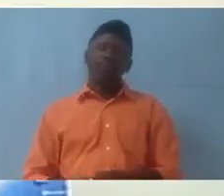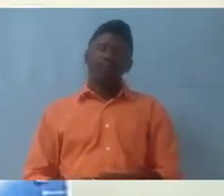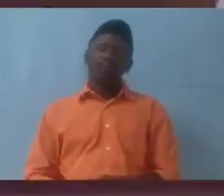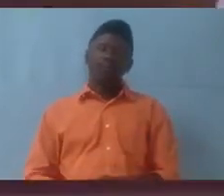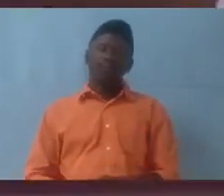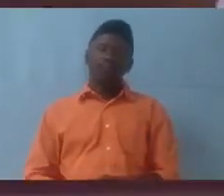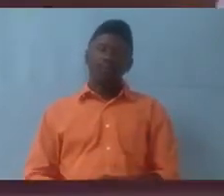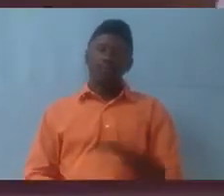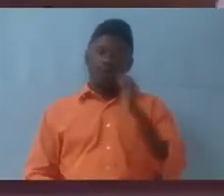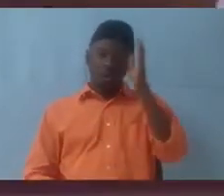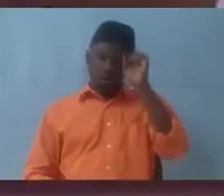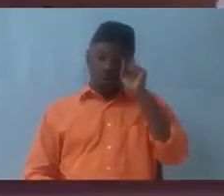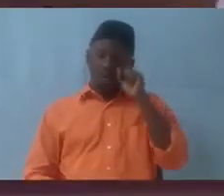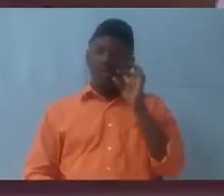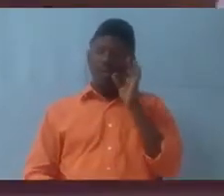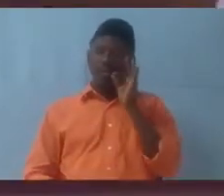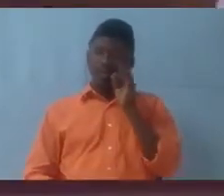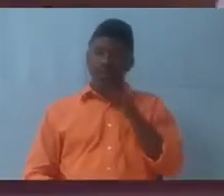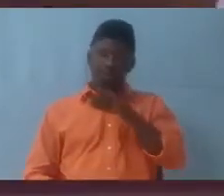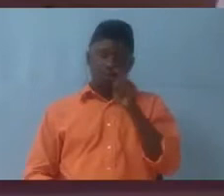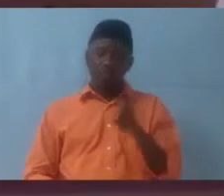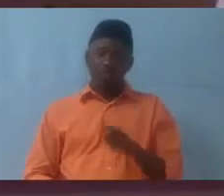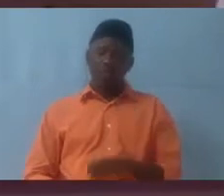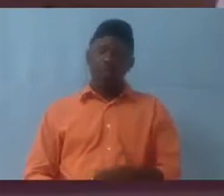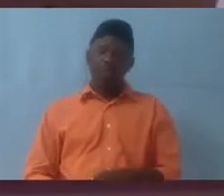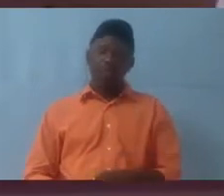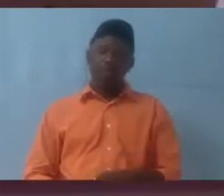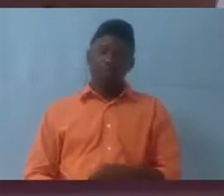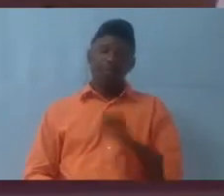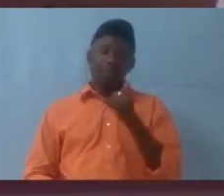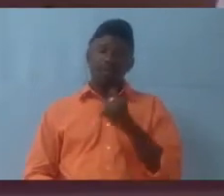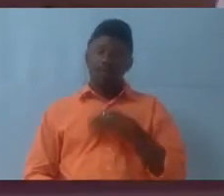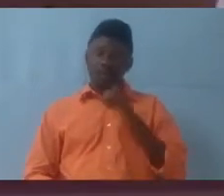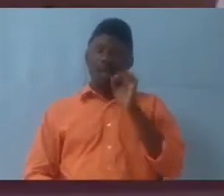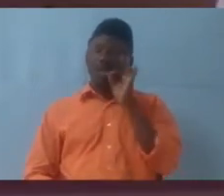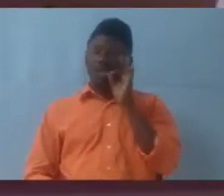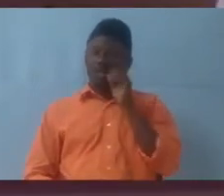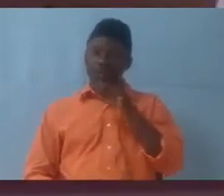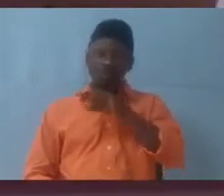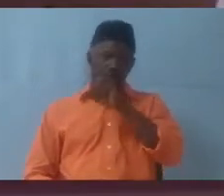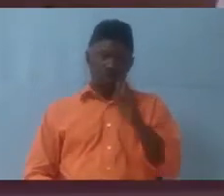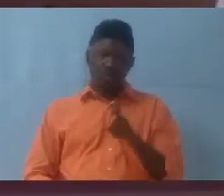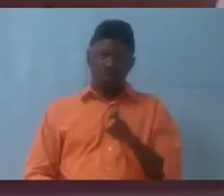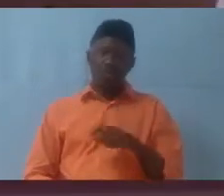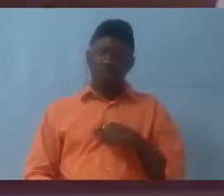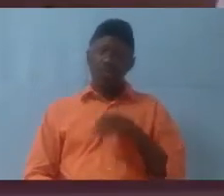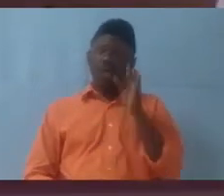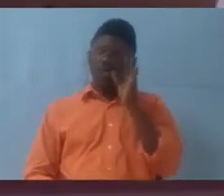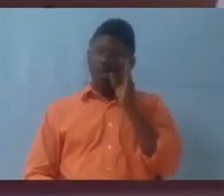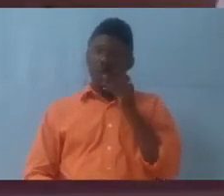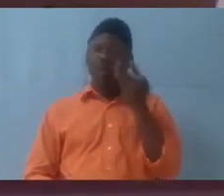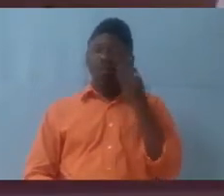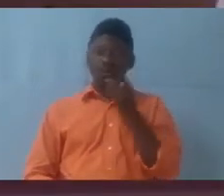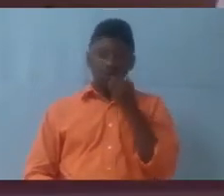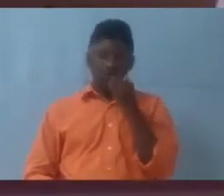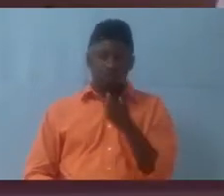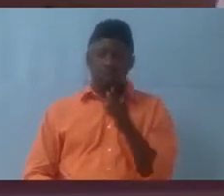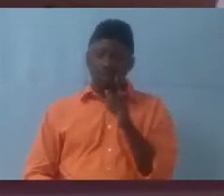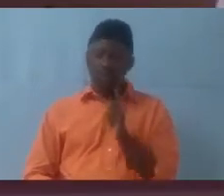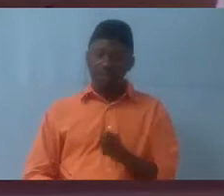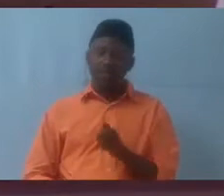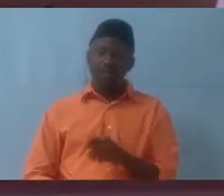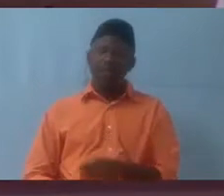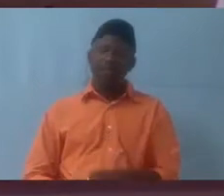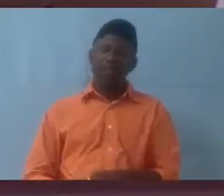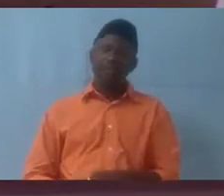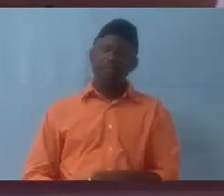tontu na sa laccé. You definitely answered the question. Wa tontu nga ma. Thank you. And you answered it when you did say that. Te tontu nga ko jamono